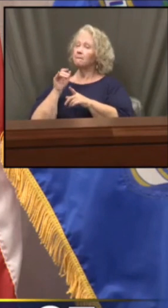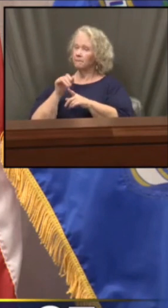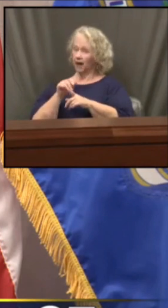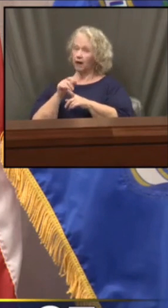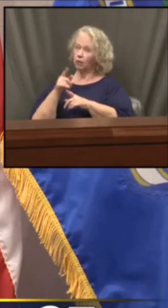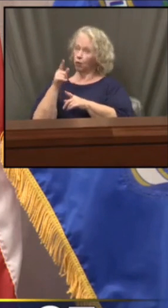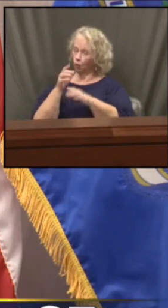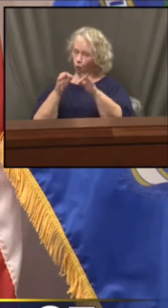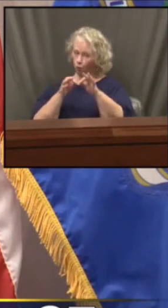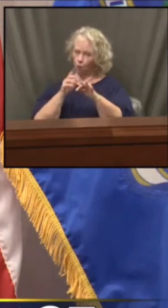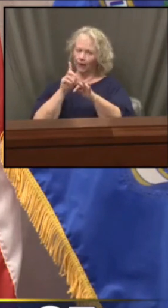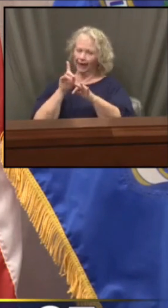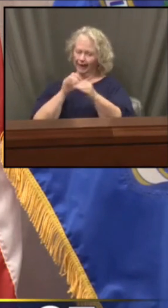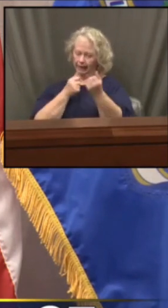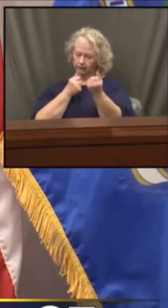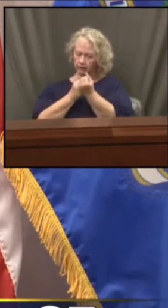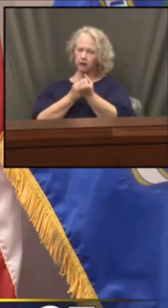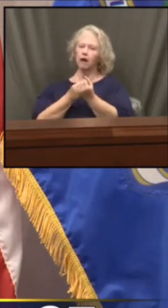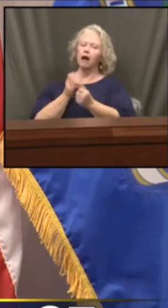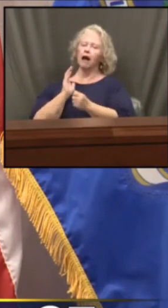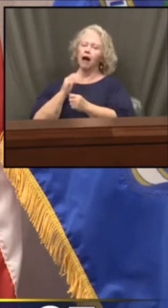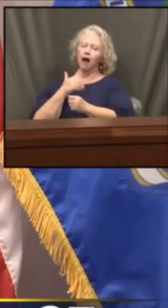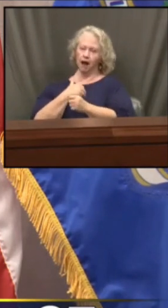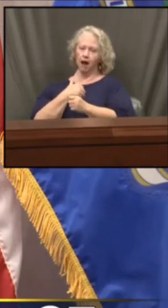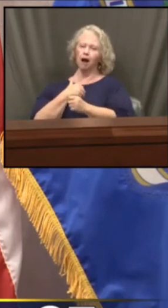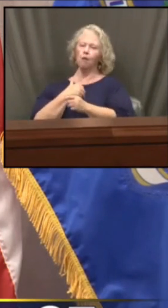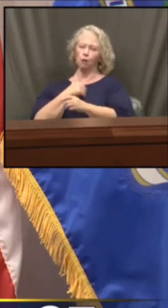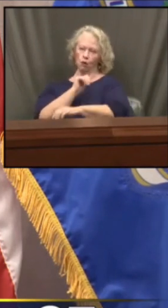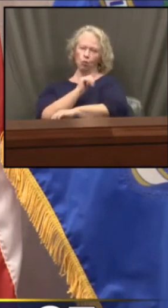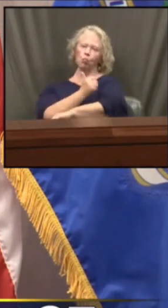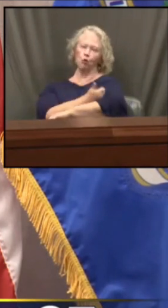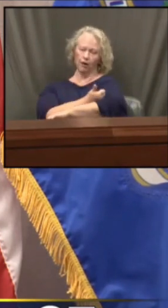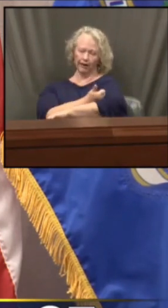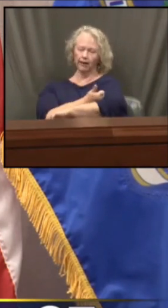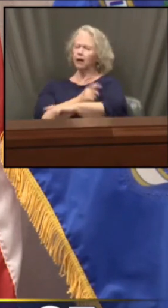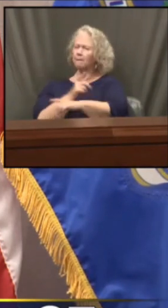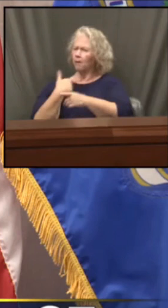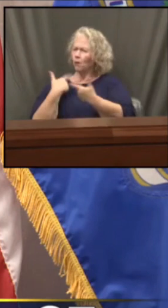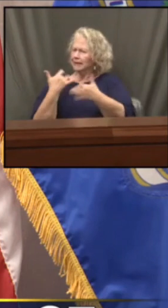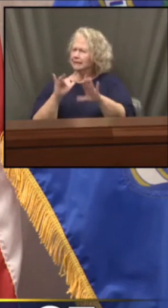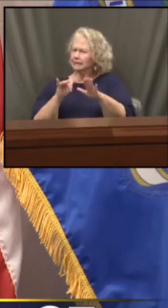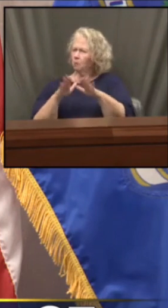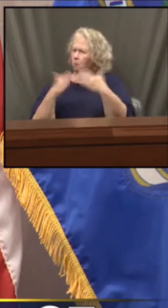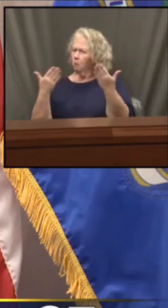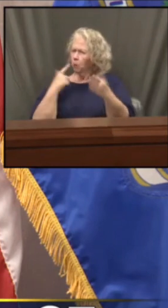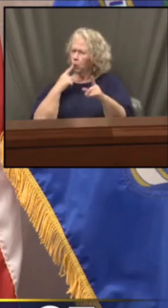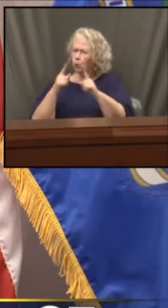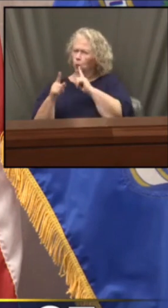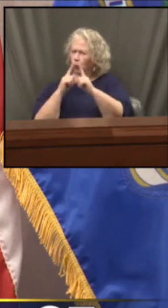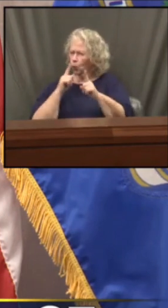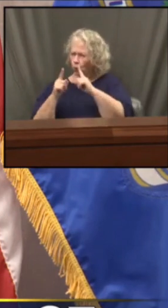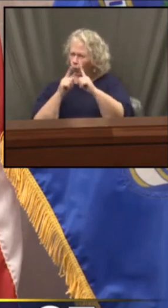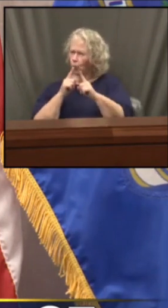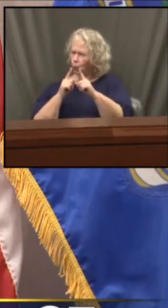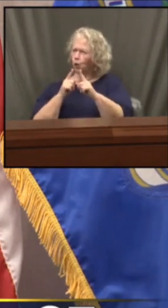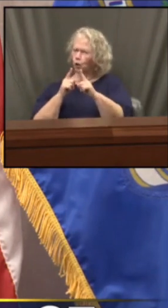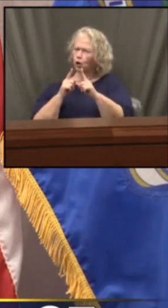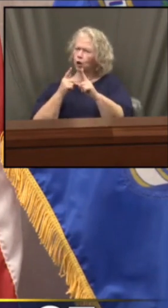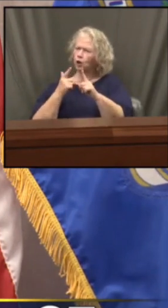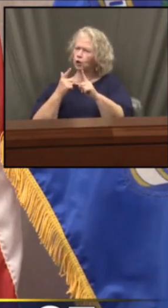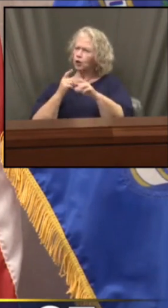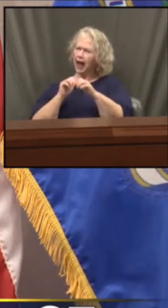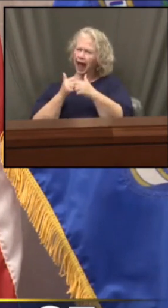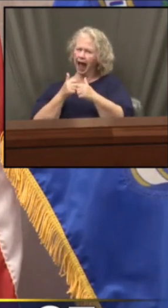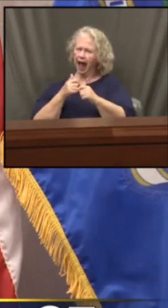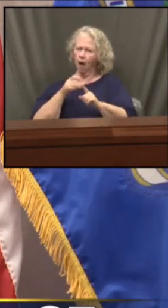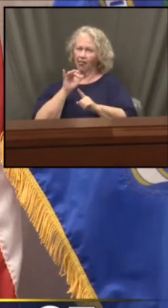branch has this ability to do this authority, but we will continue to have conversations in earnest about the